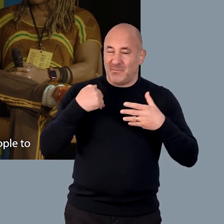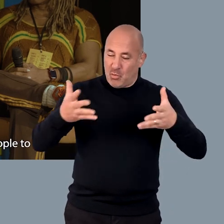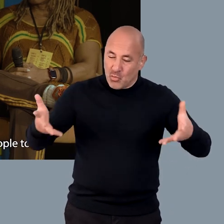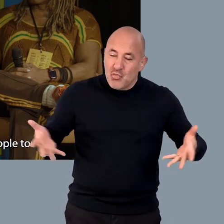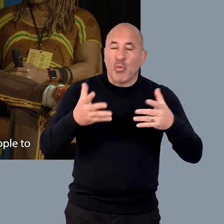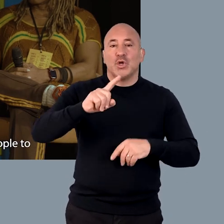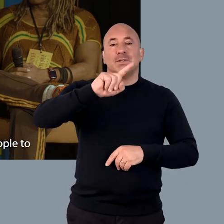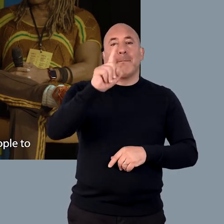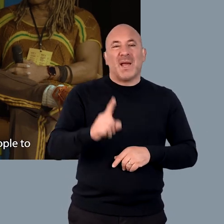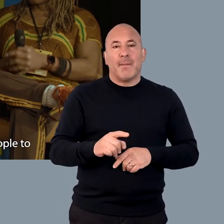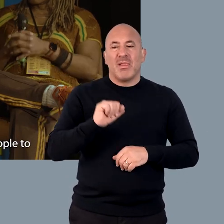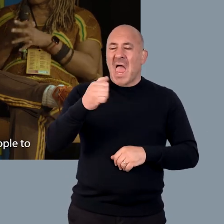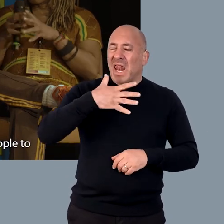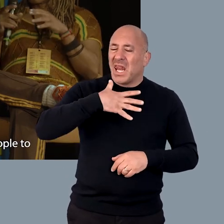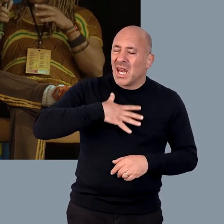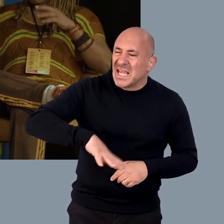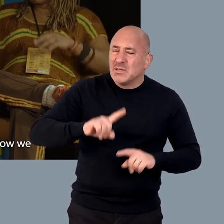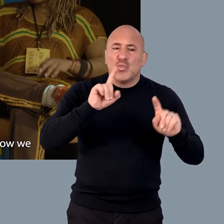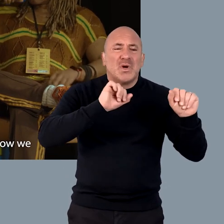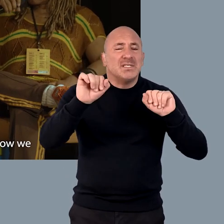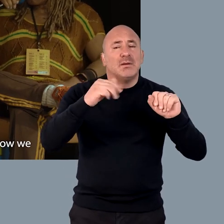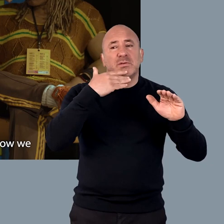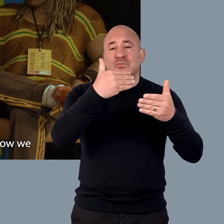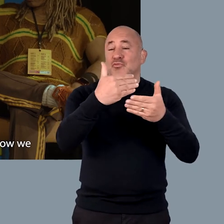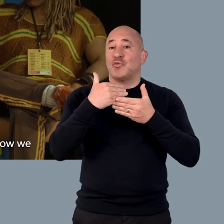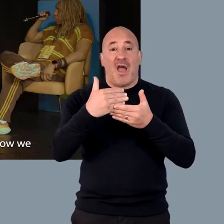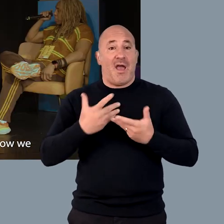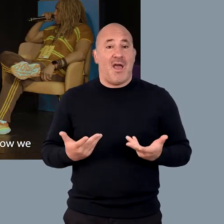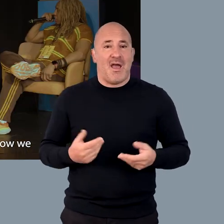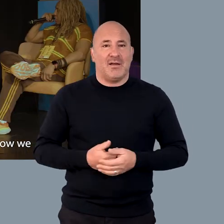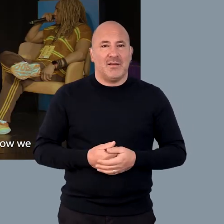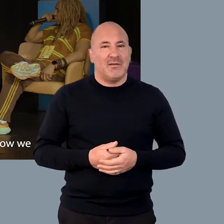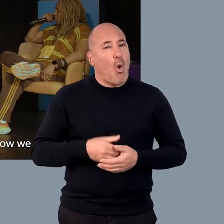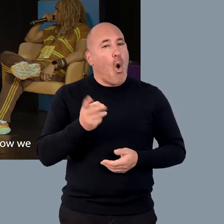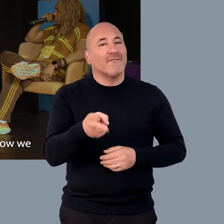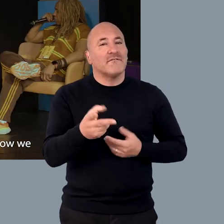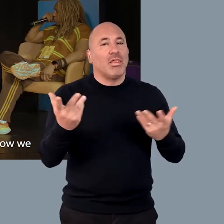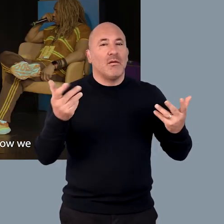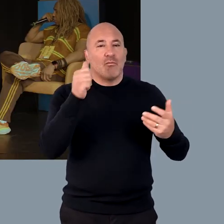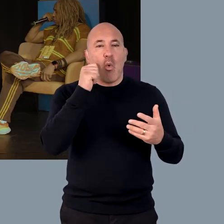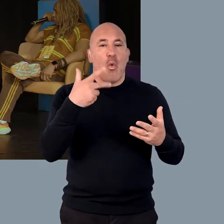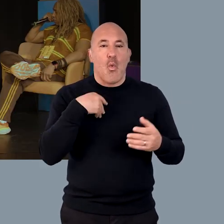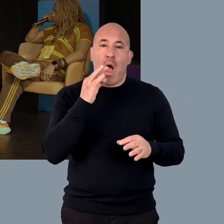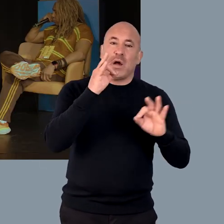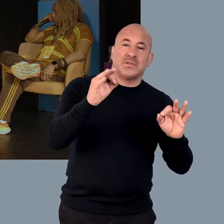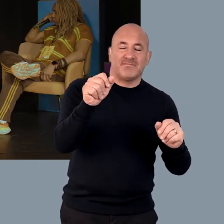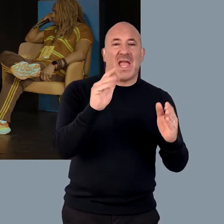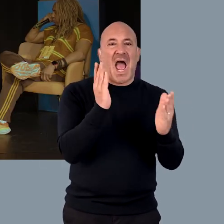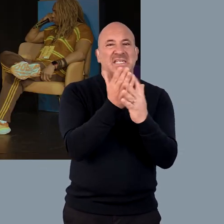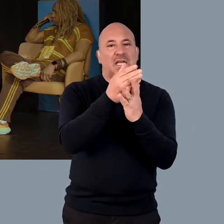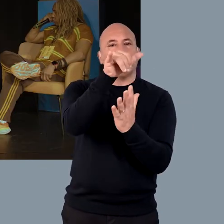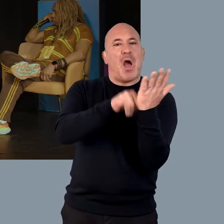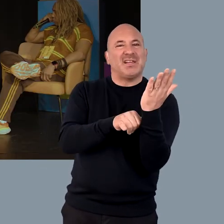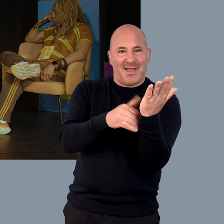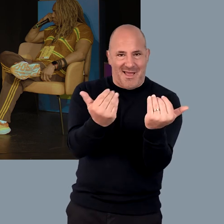to encourage people to To share their needs a lot of the time. We know we we we we will ask